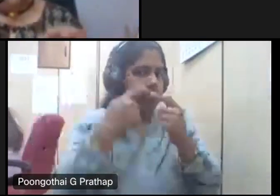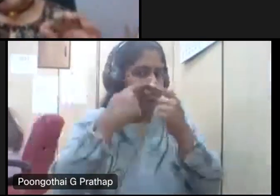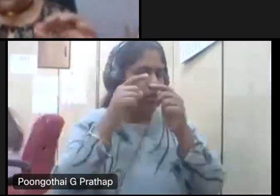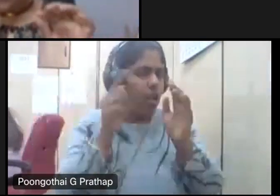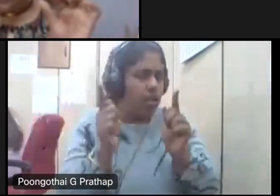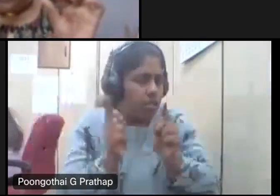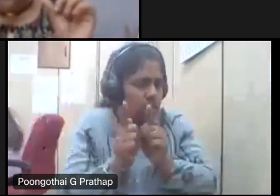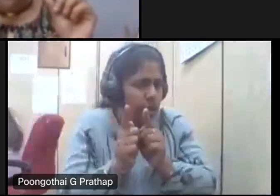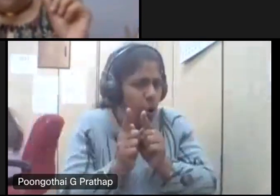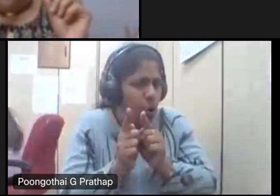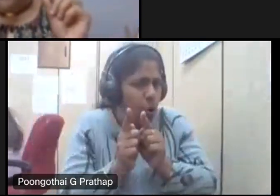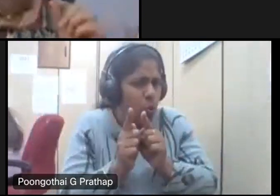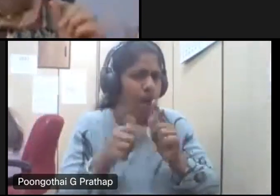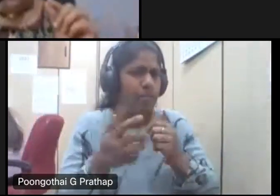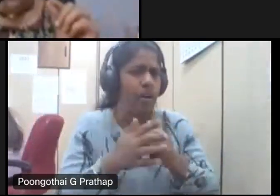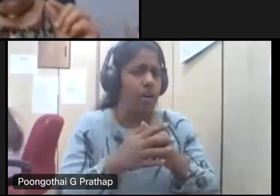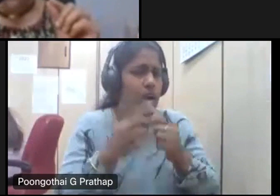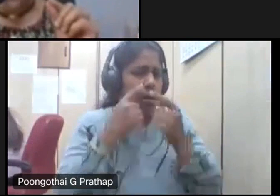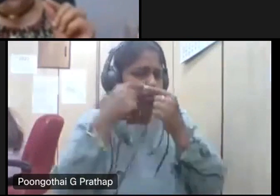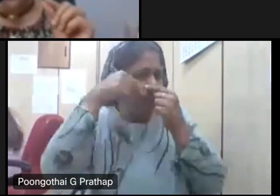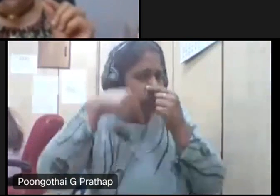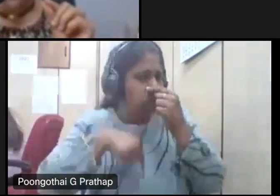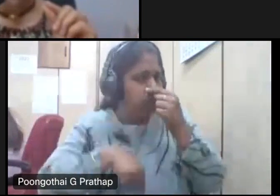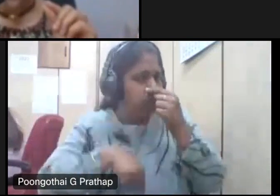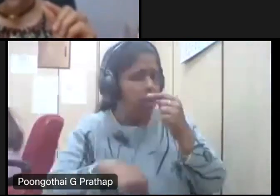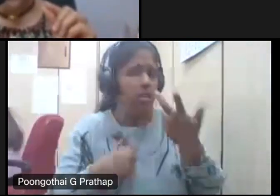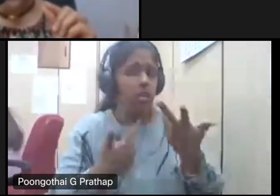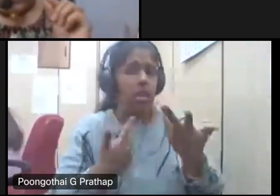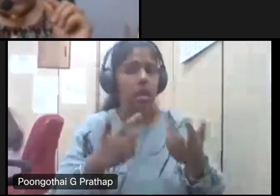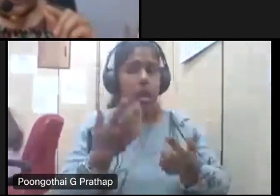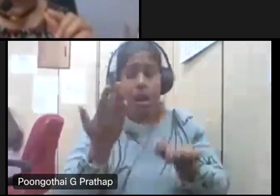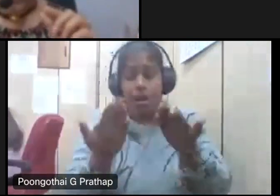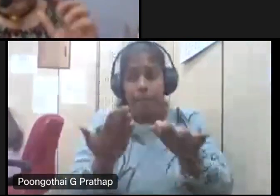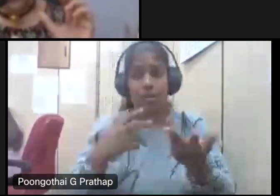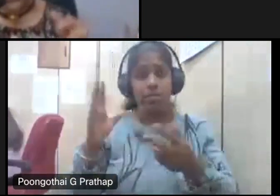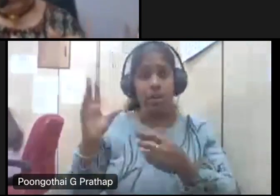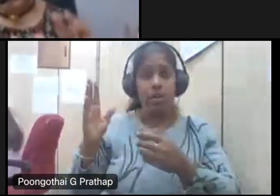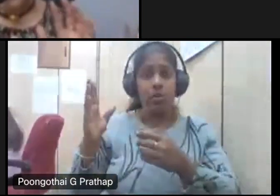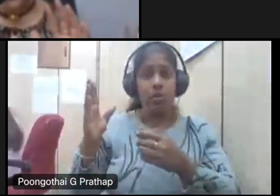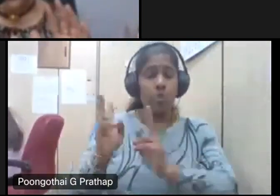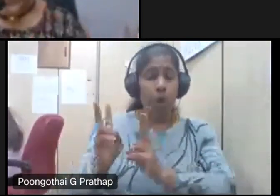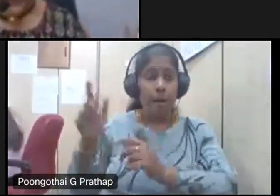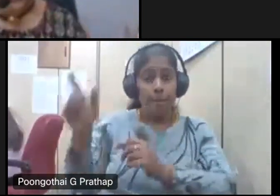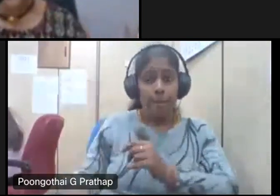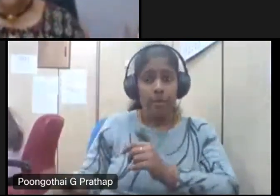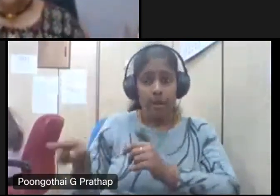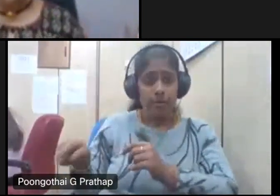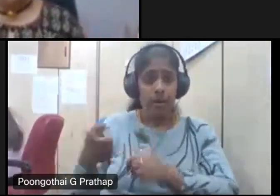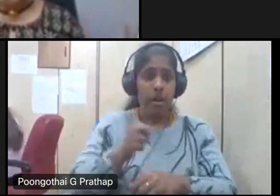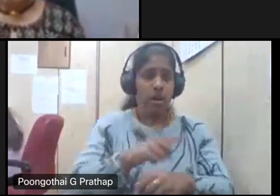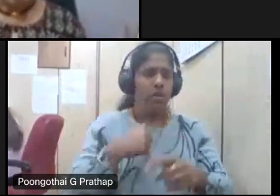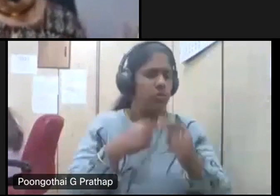below, they are different. Anatomically, it is different. Is narrow, short and